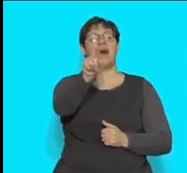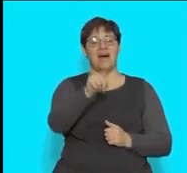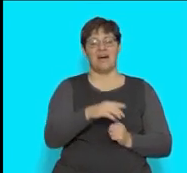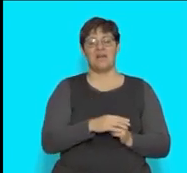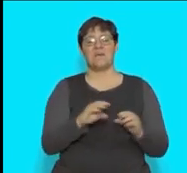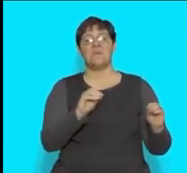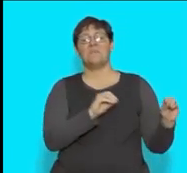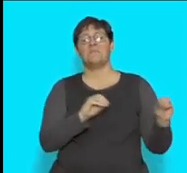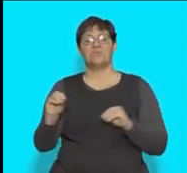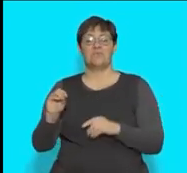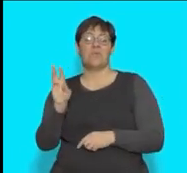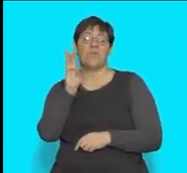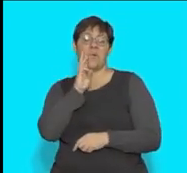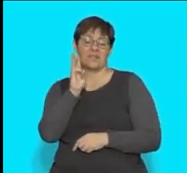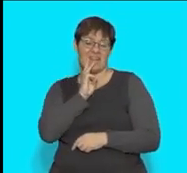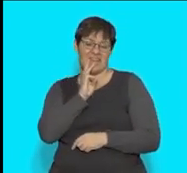of water